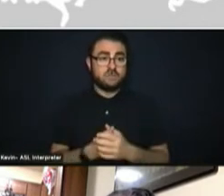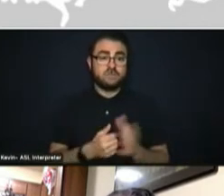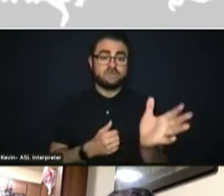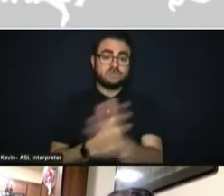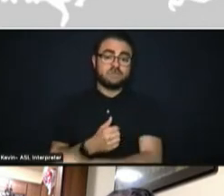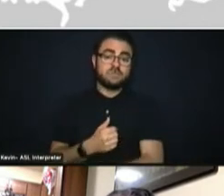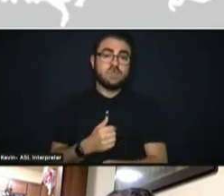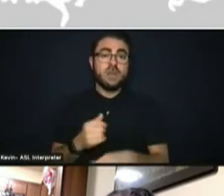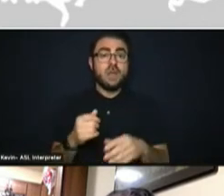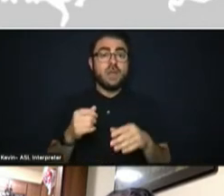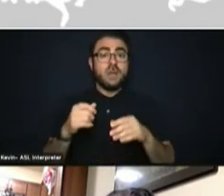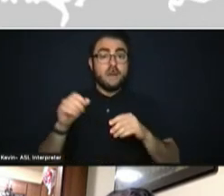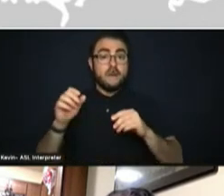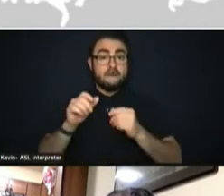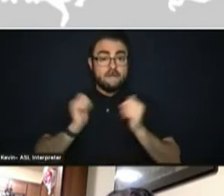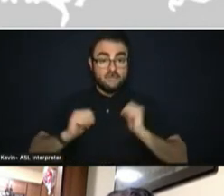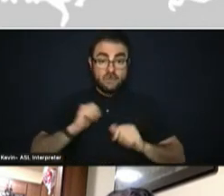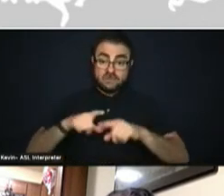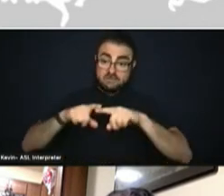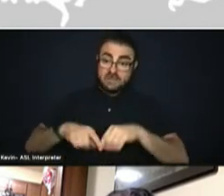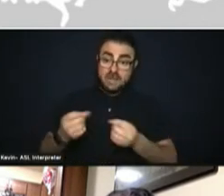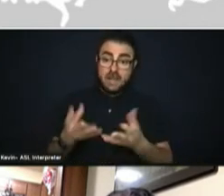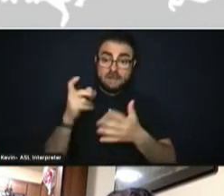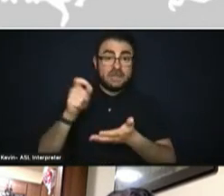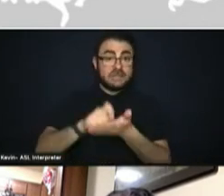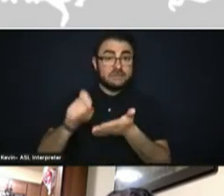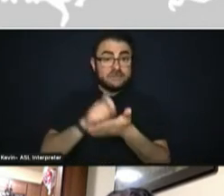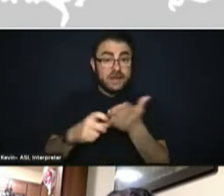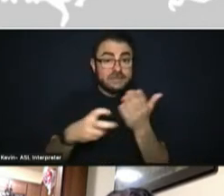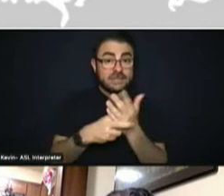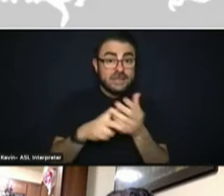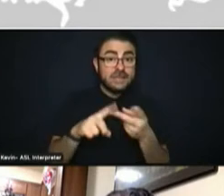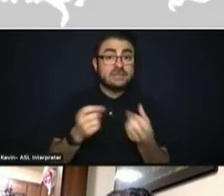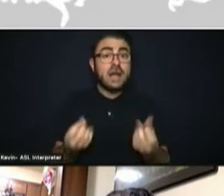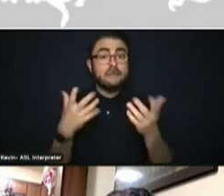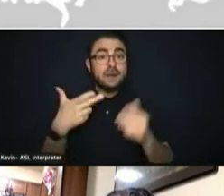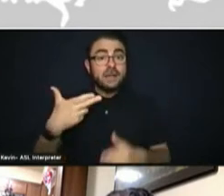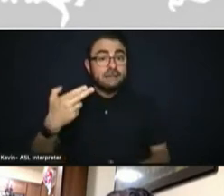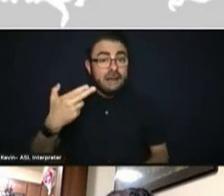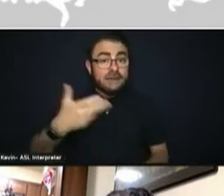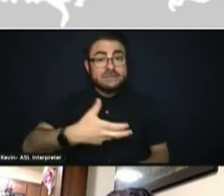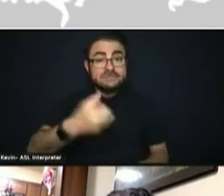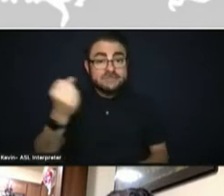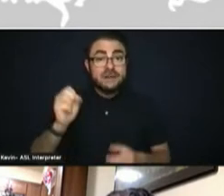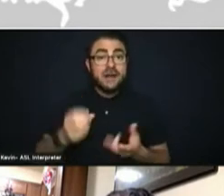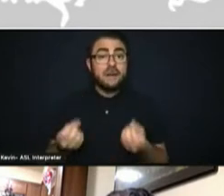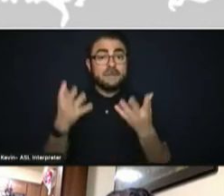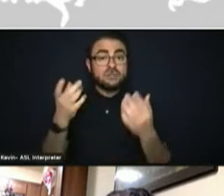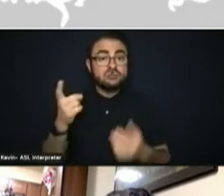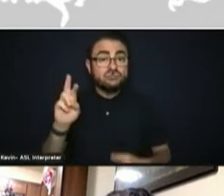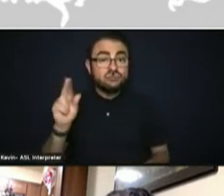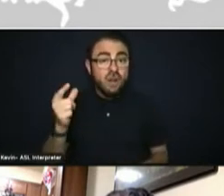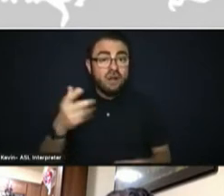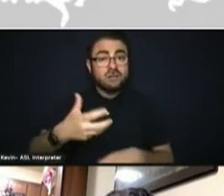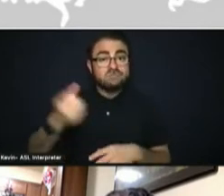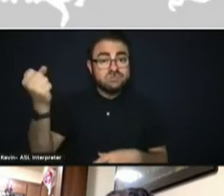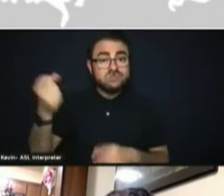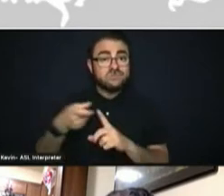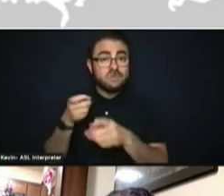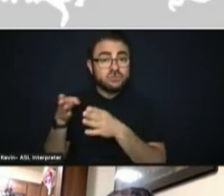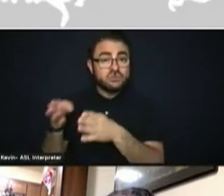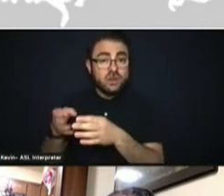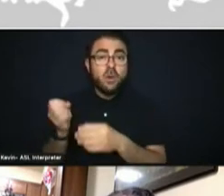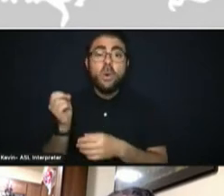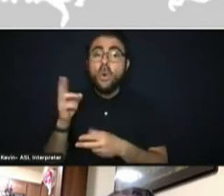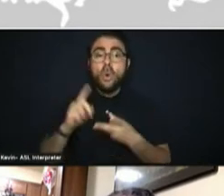you write or how many arrests you make or how many guns or drugs you take off the street? Or are they evaluated by what they haven't done? Is it,